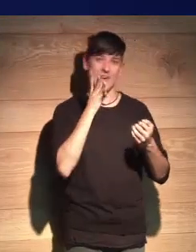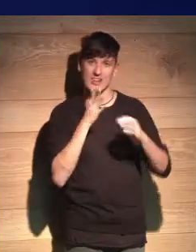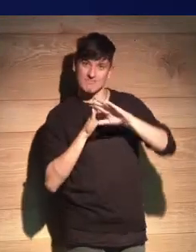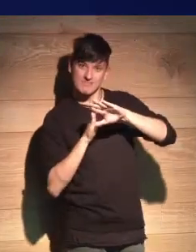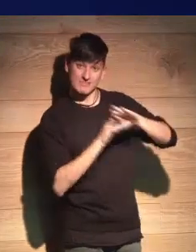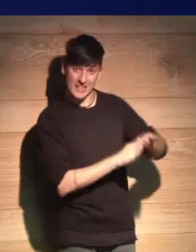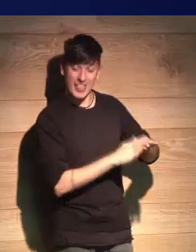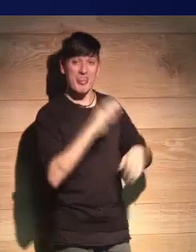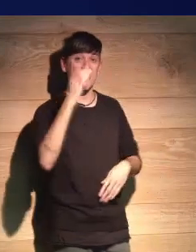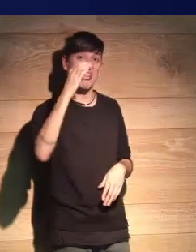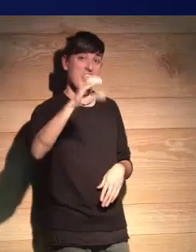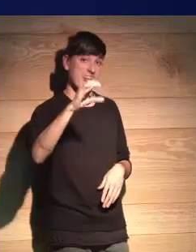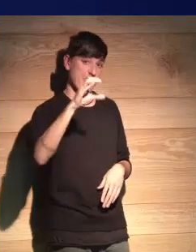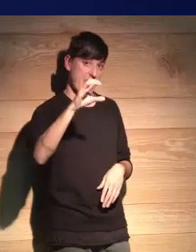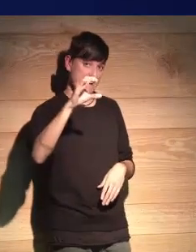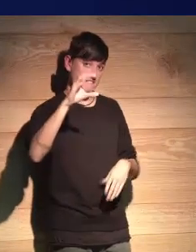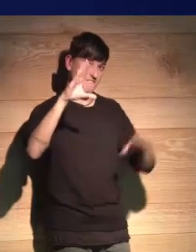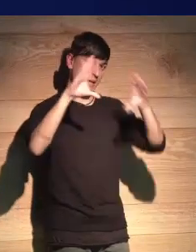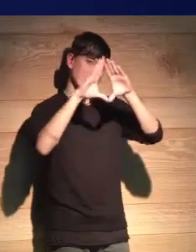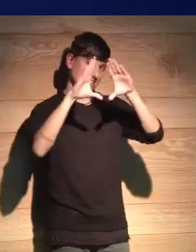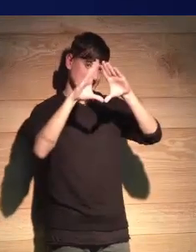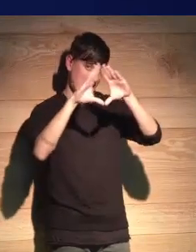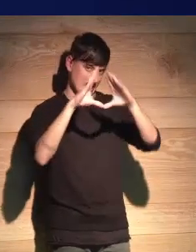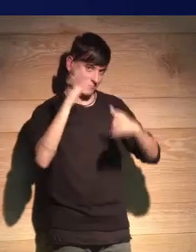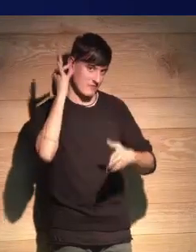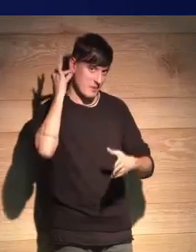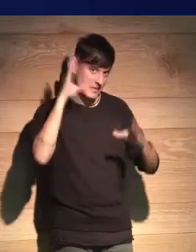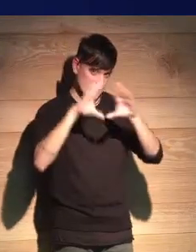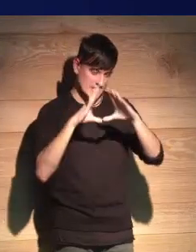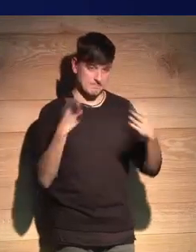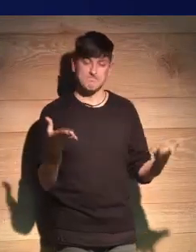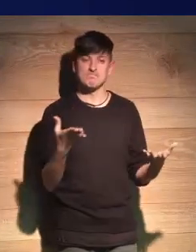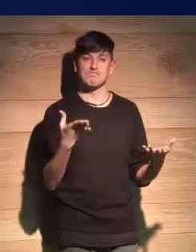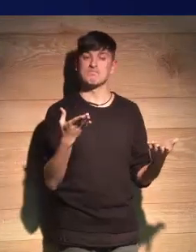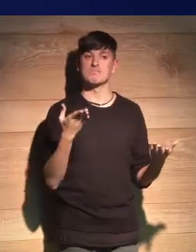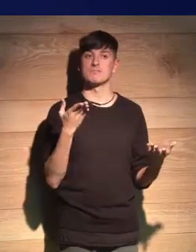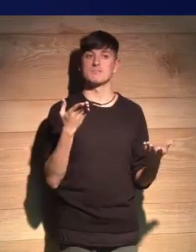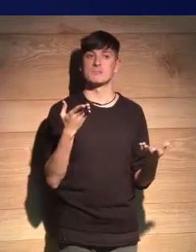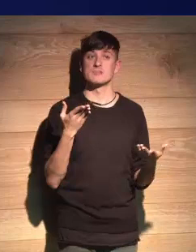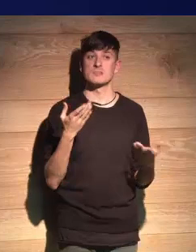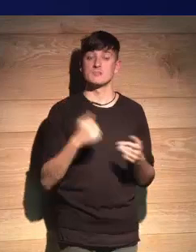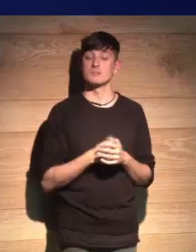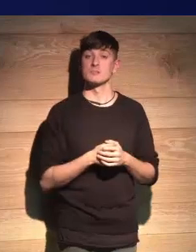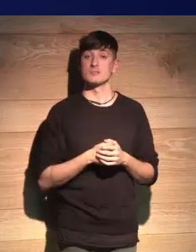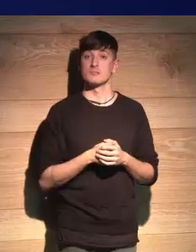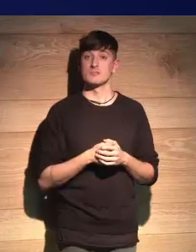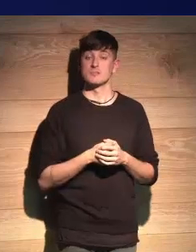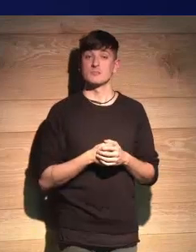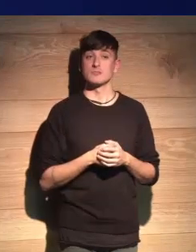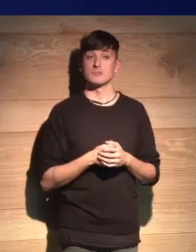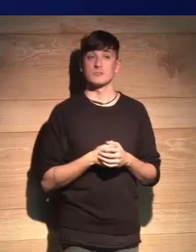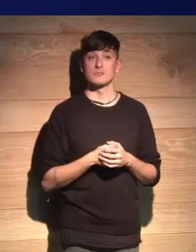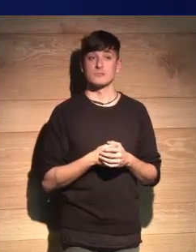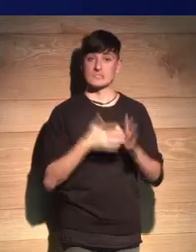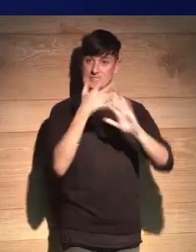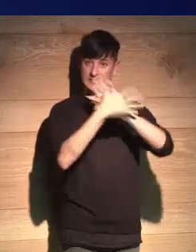economy, and now it's a moment for this feminist science. Apart from feminist science, what this means is, what it doesn't mean